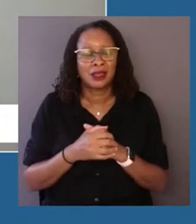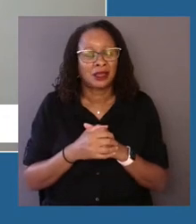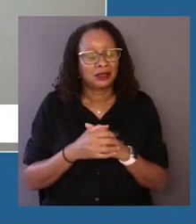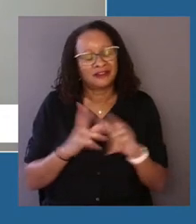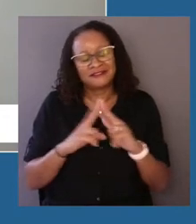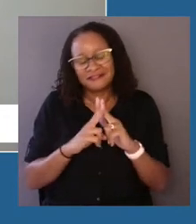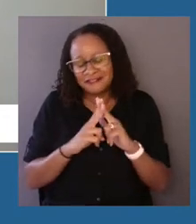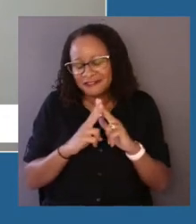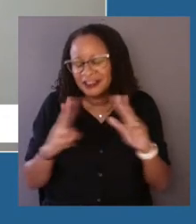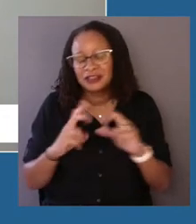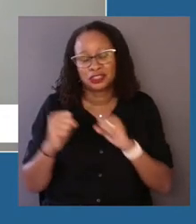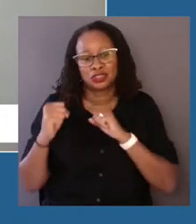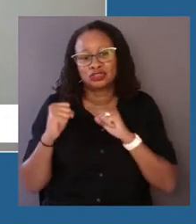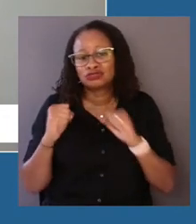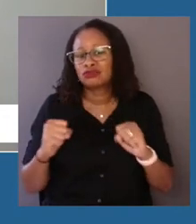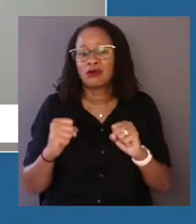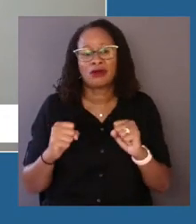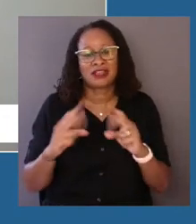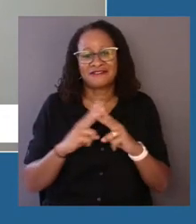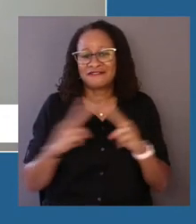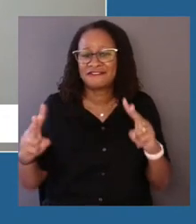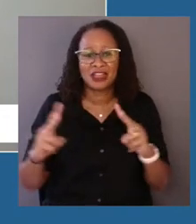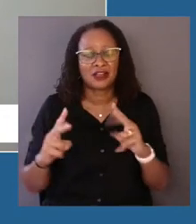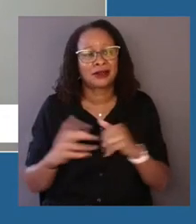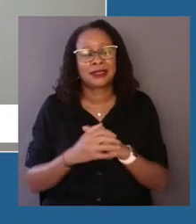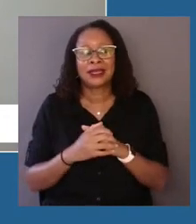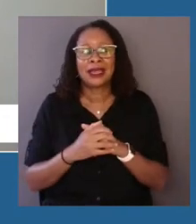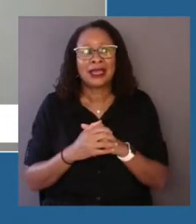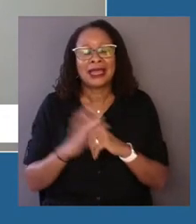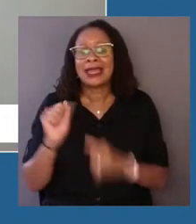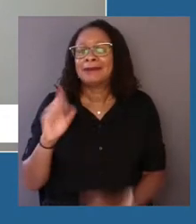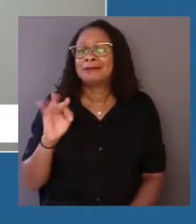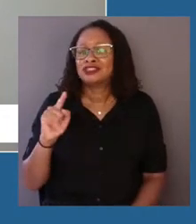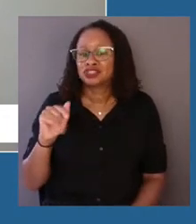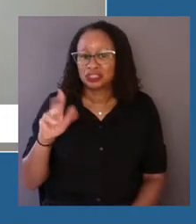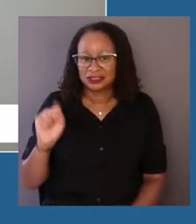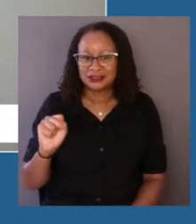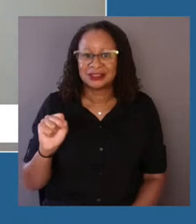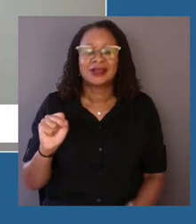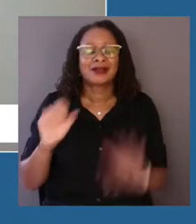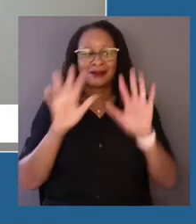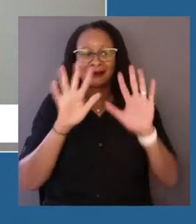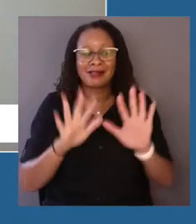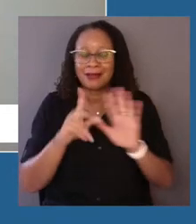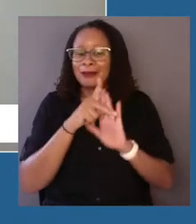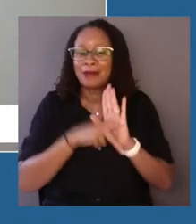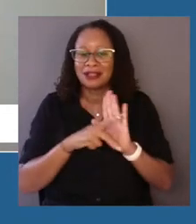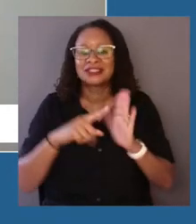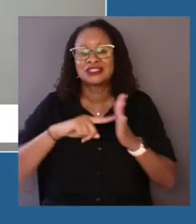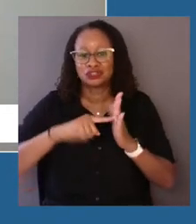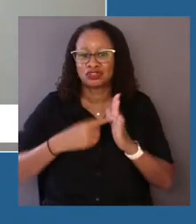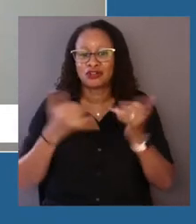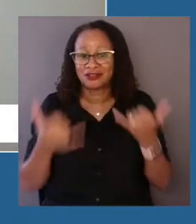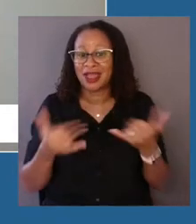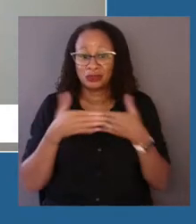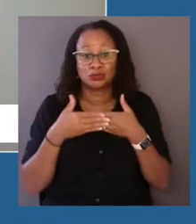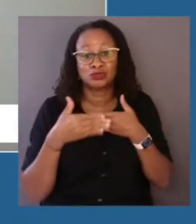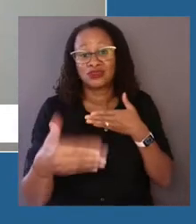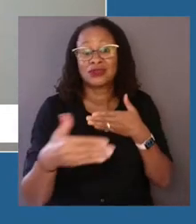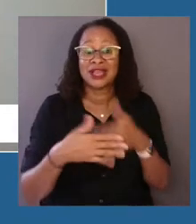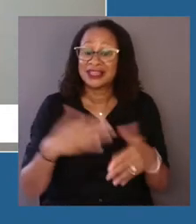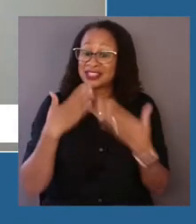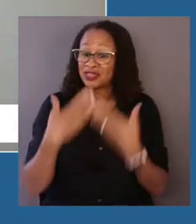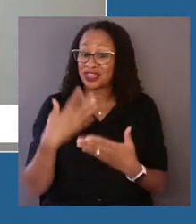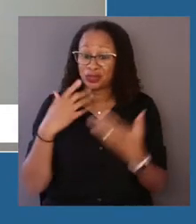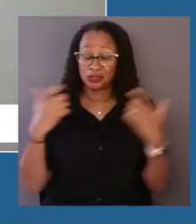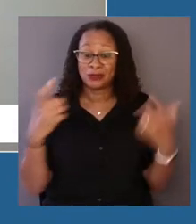and aggressive and compassionate climate policy immediately to start moving forward. So thank you so much for